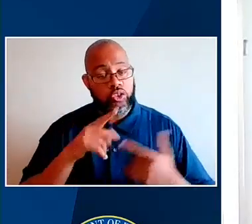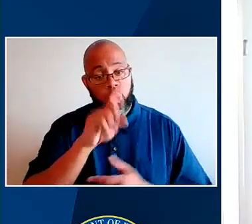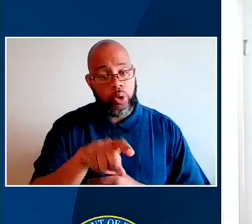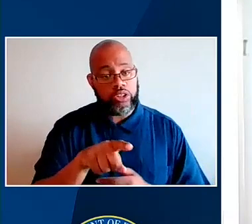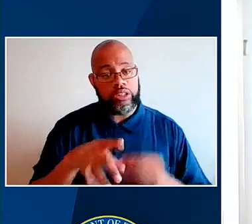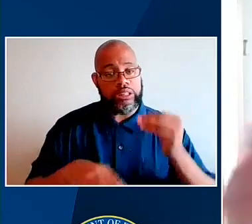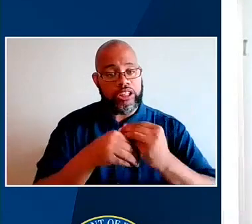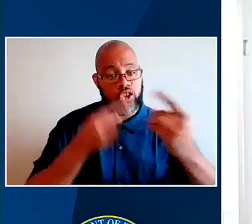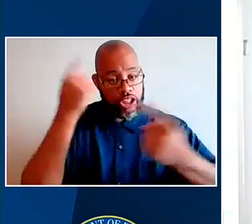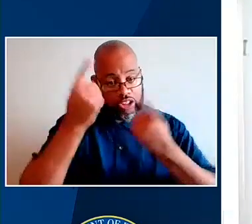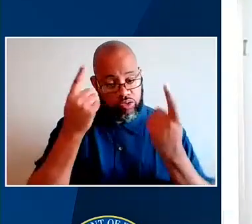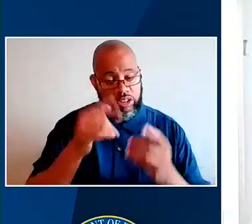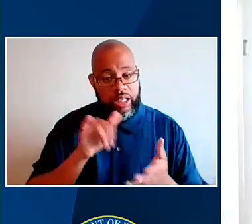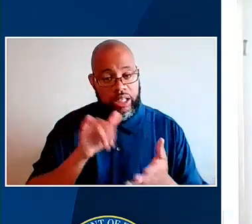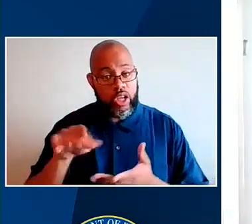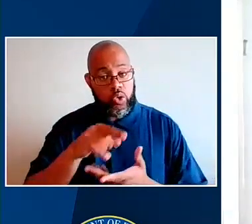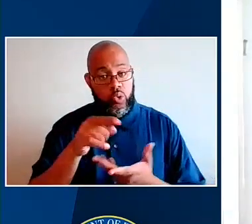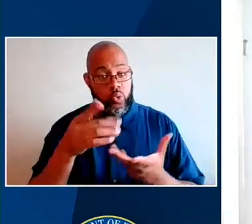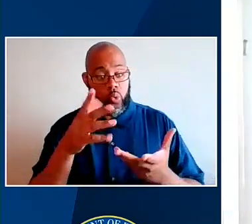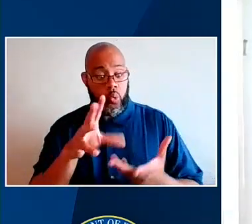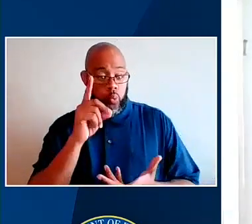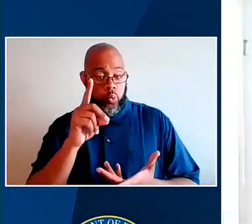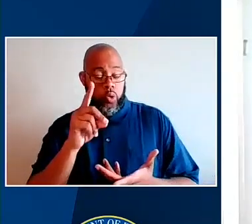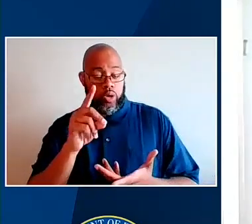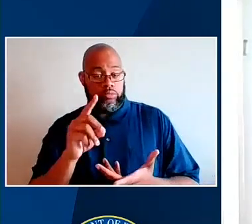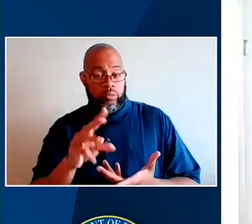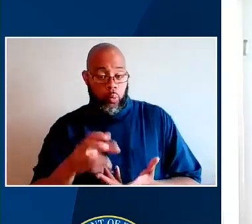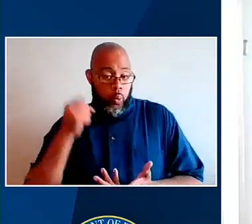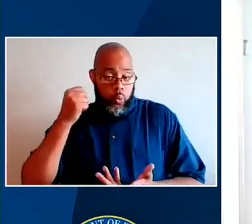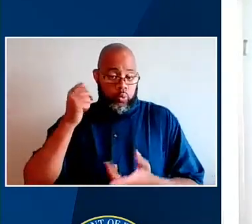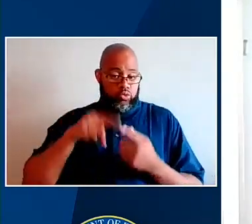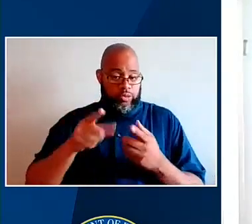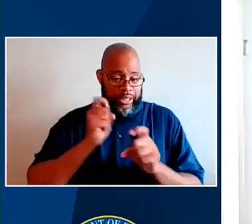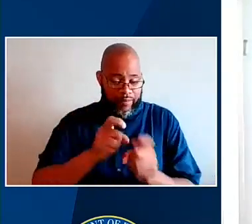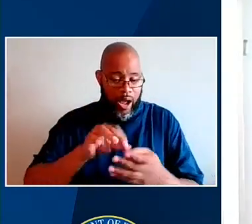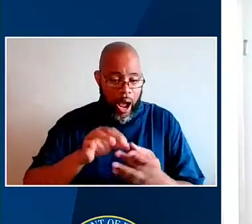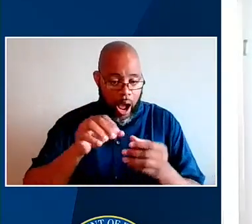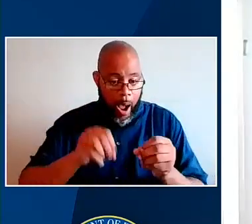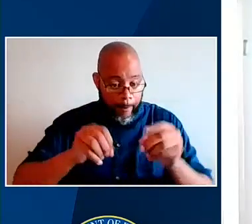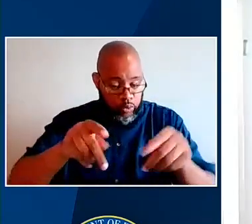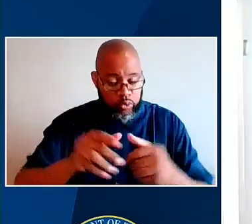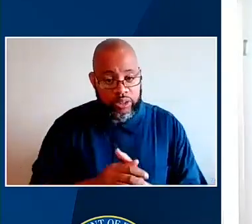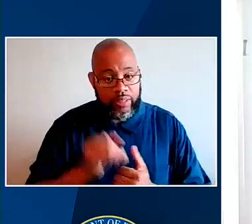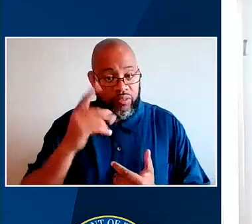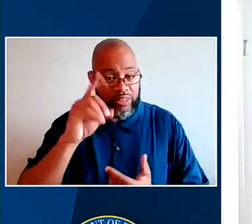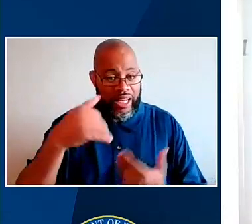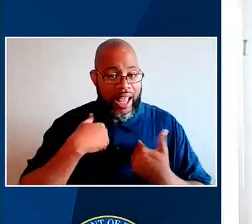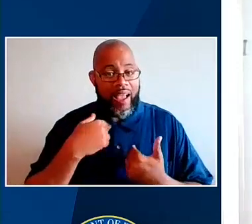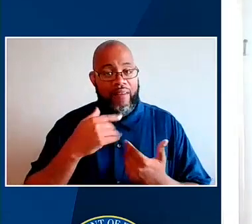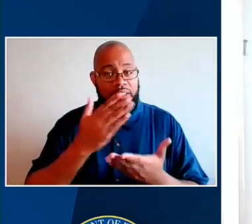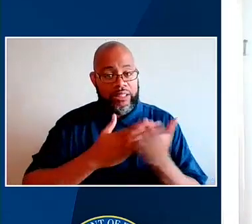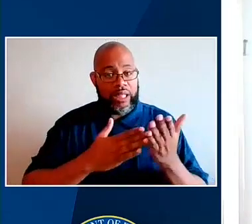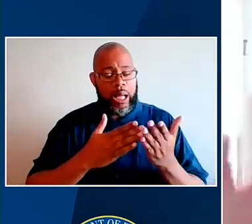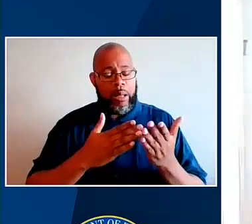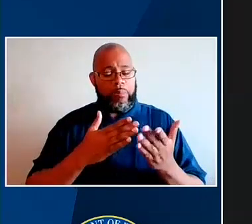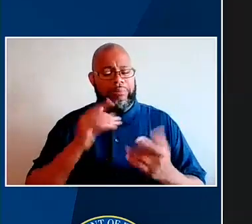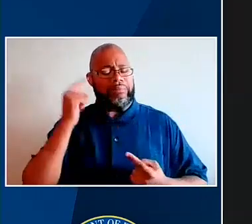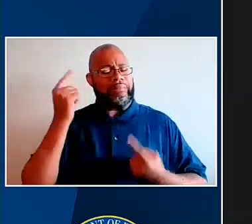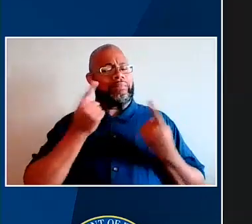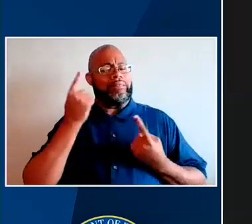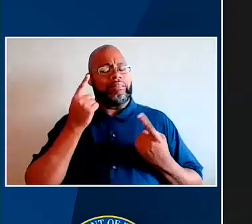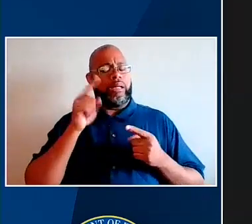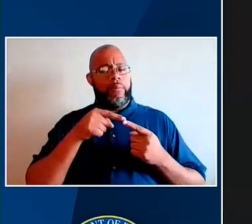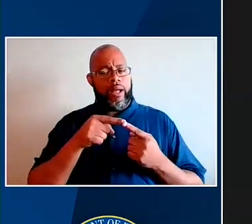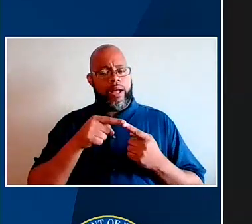additional considerations that you would have withheld, obviously, until you sort of were given an opportunity. If you did have serious reservations about,